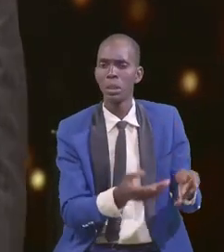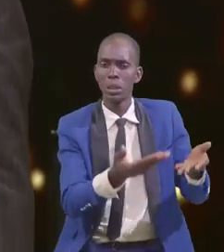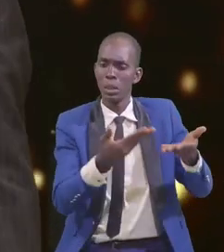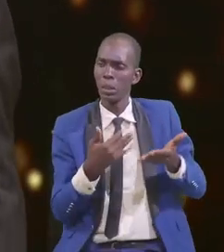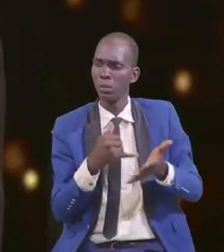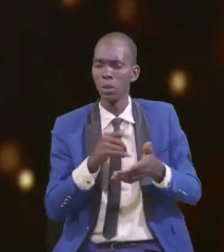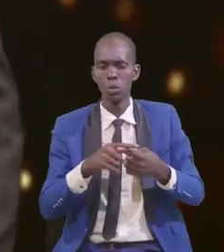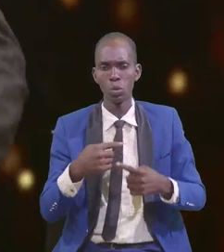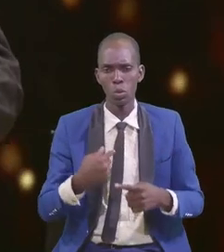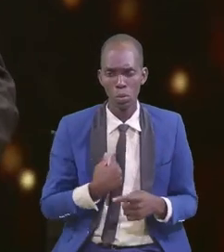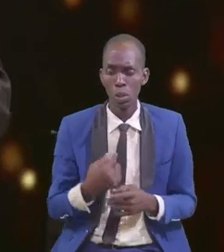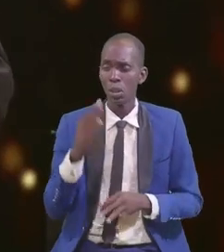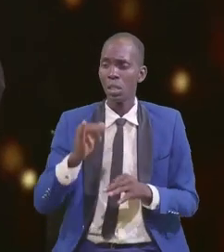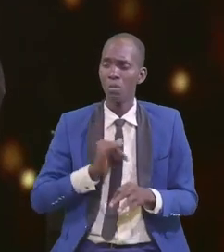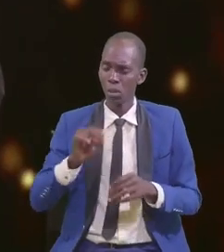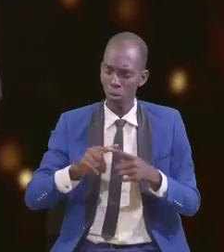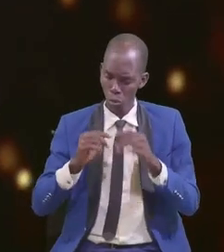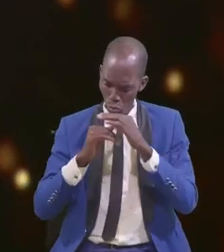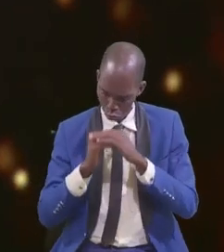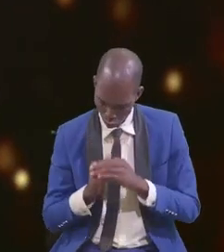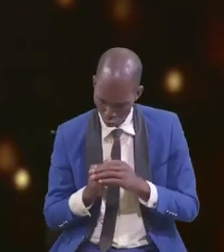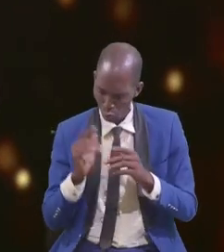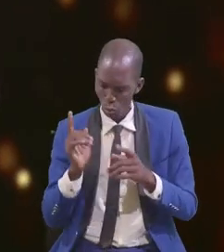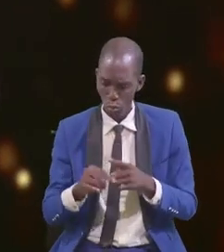them before, I have no problem.